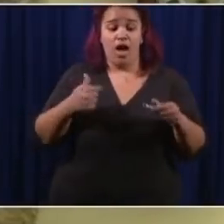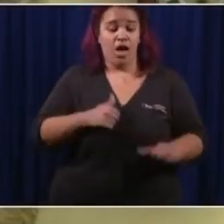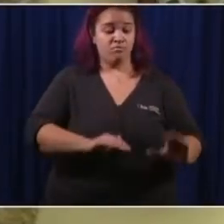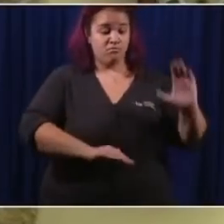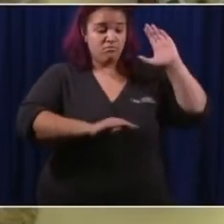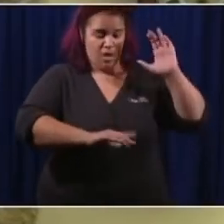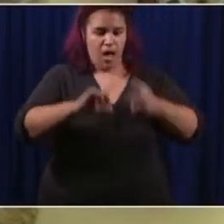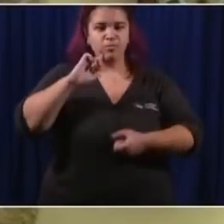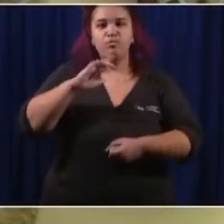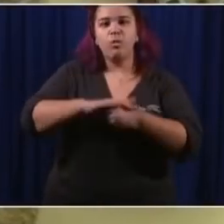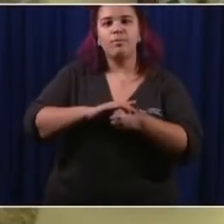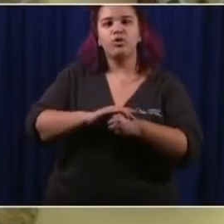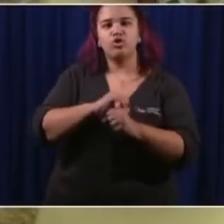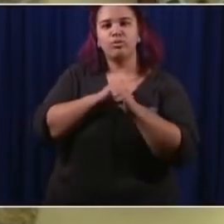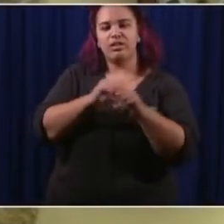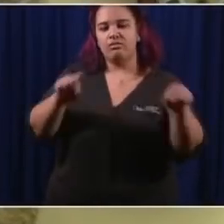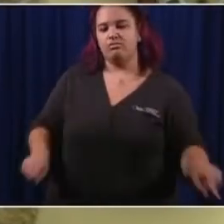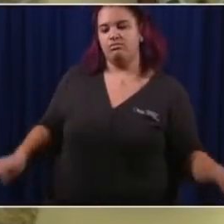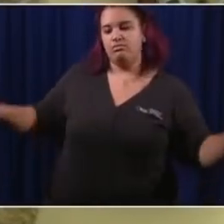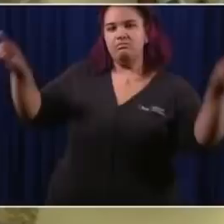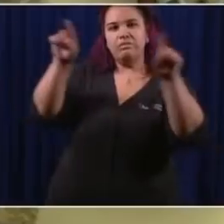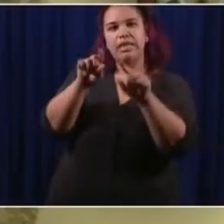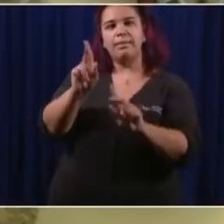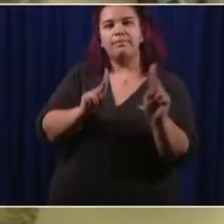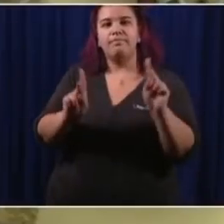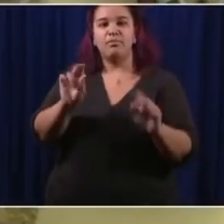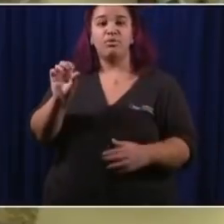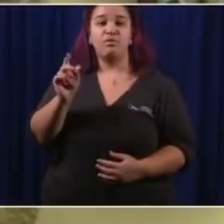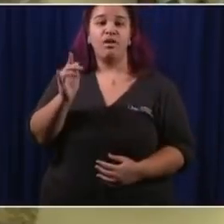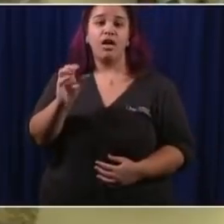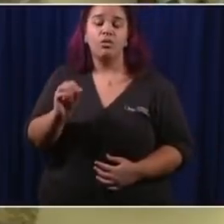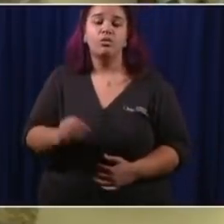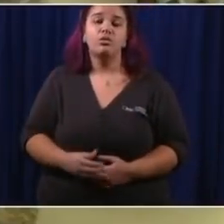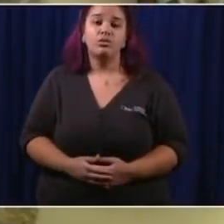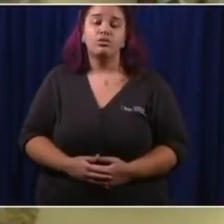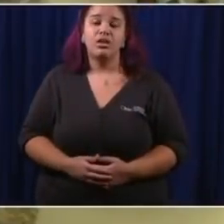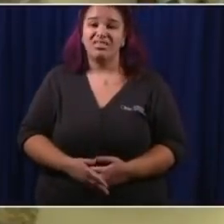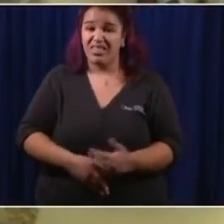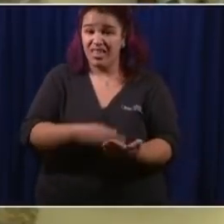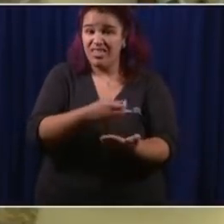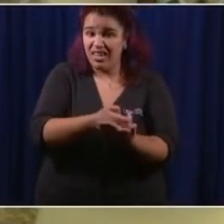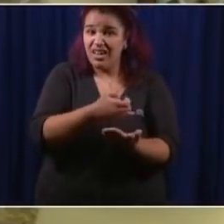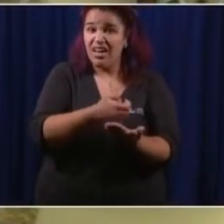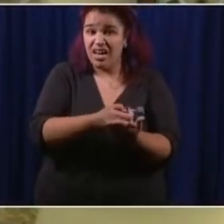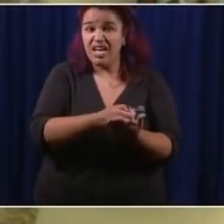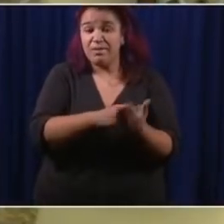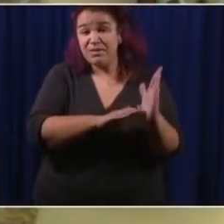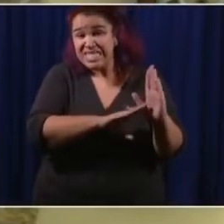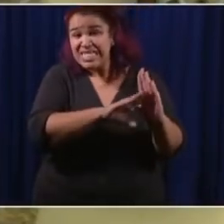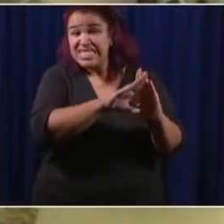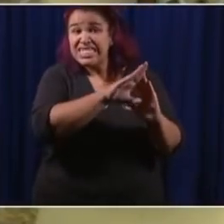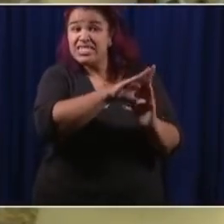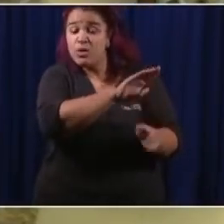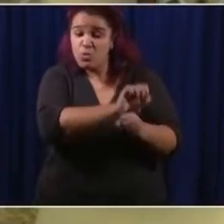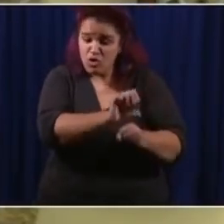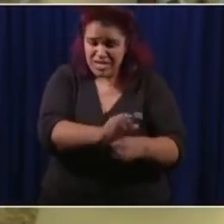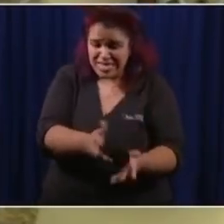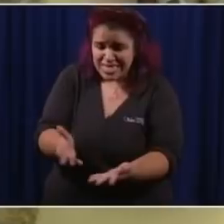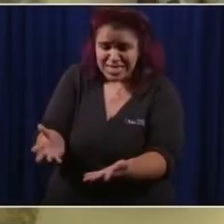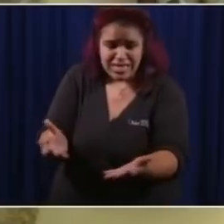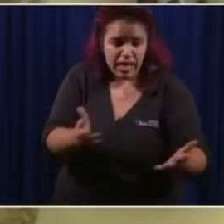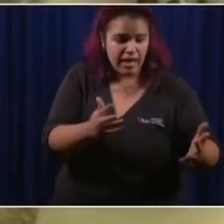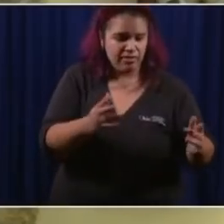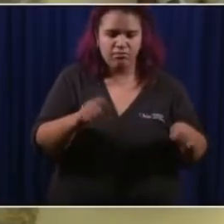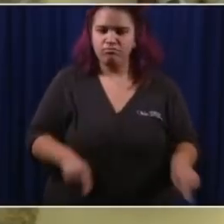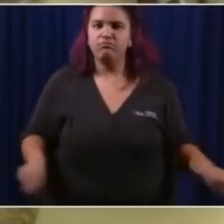the state of Ohio, to get this economy moving faster, to save lives. That's